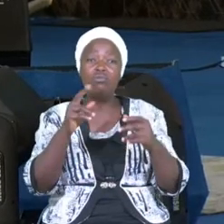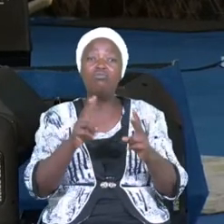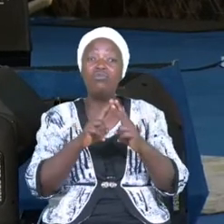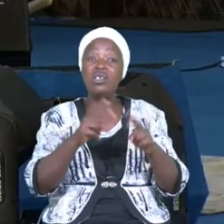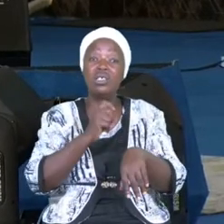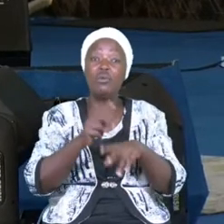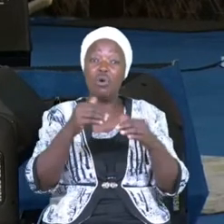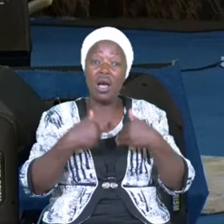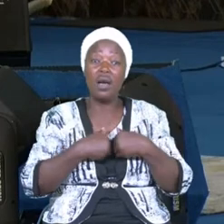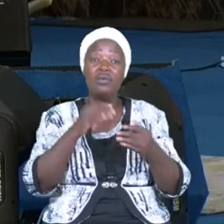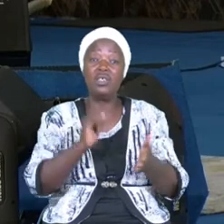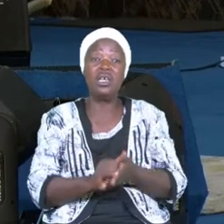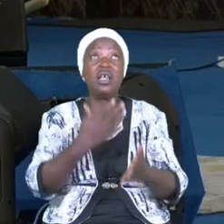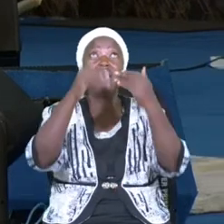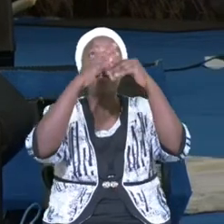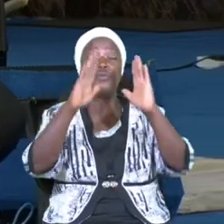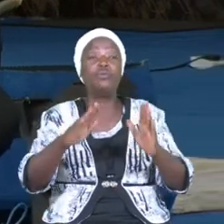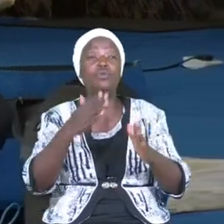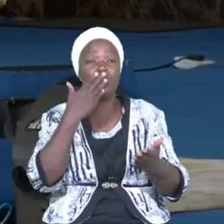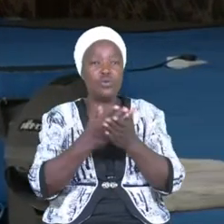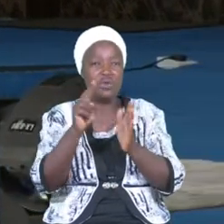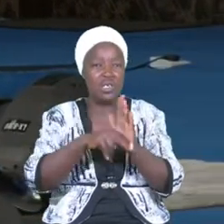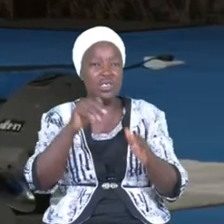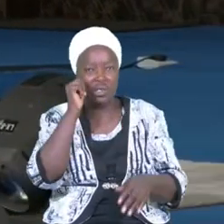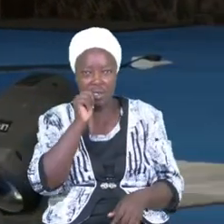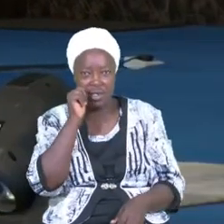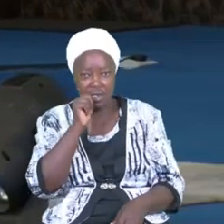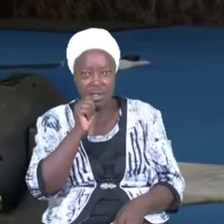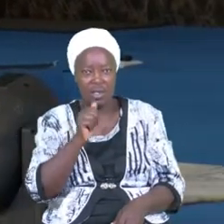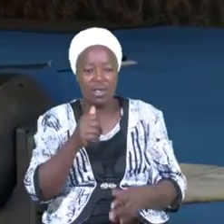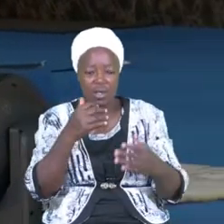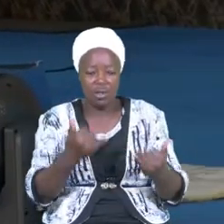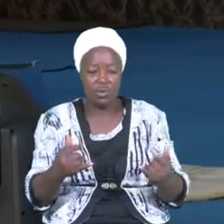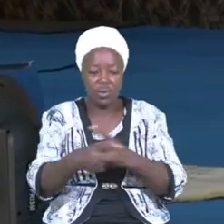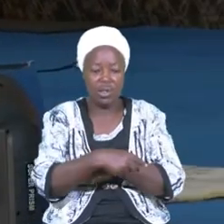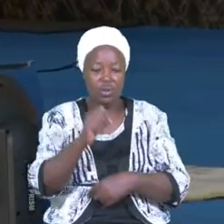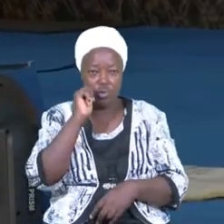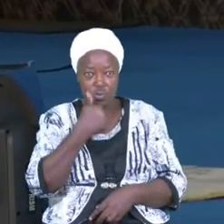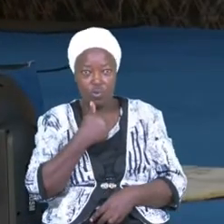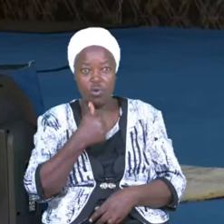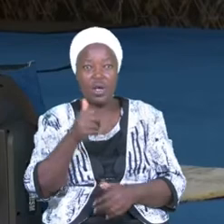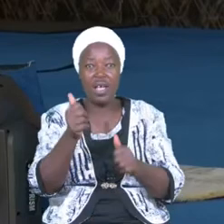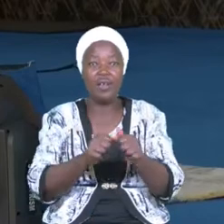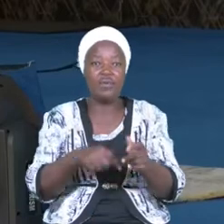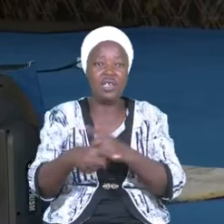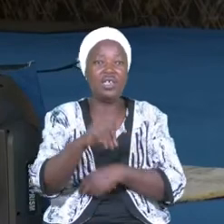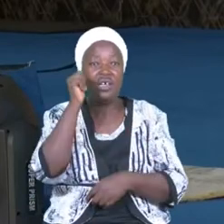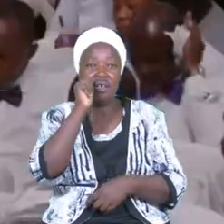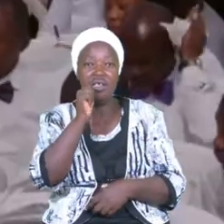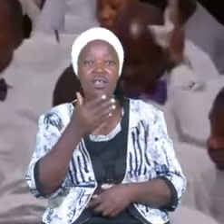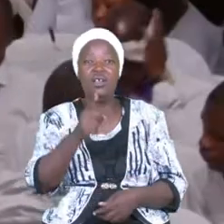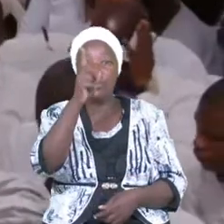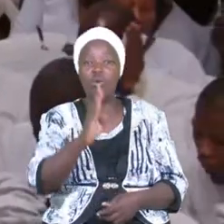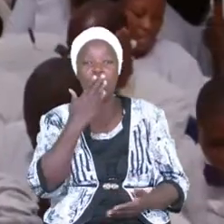heaven's goodness? Today, tomorrow, every day, daily, God's goodness upon your